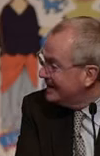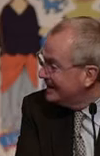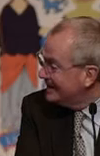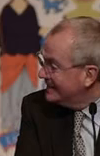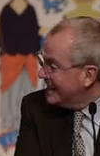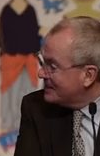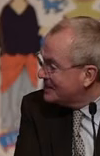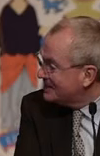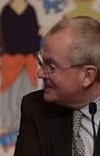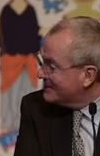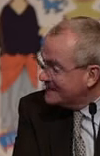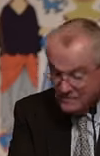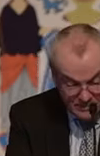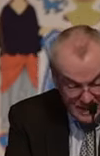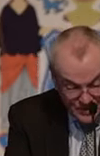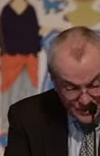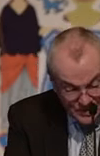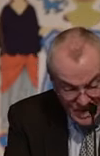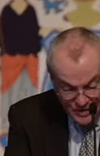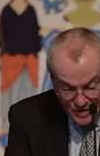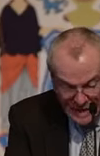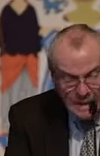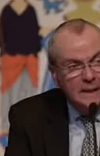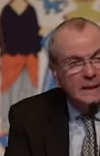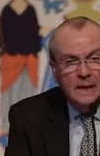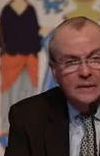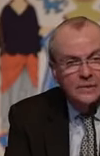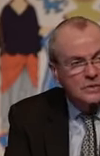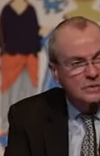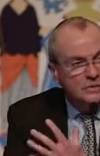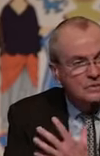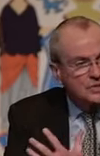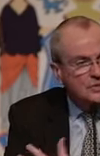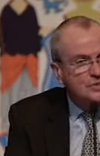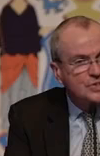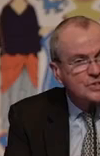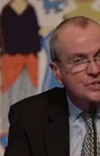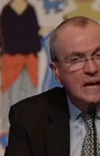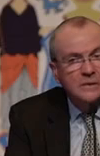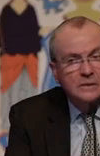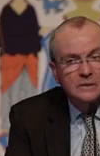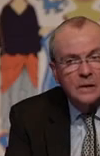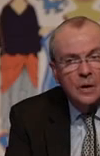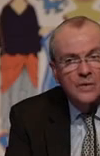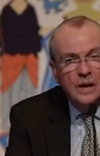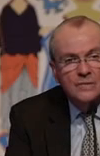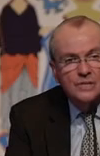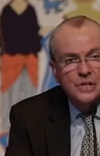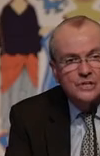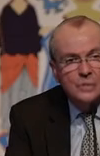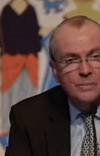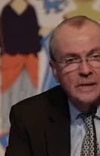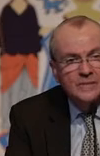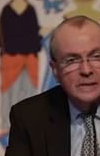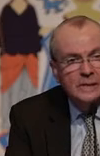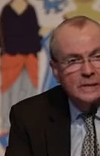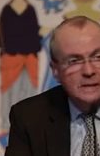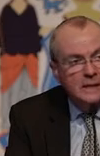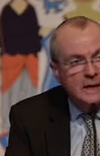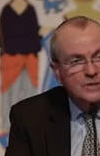Tuesday? I mentioned this yesterday, and this, just to say that among the conversations that we've been